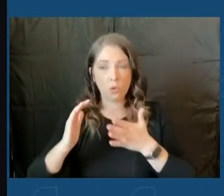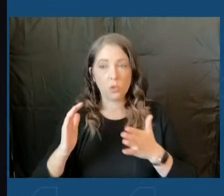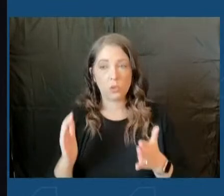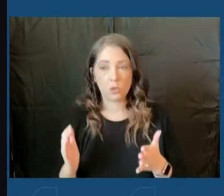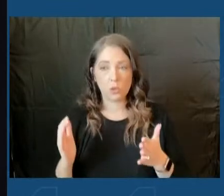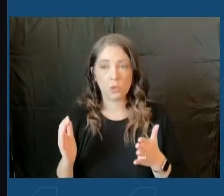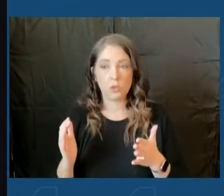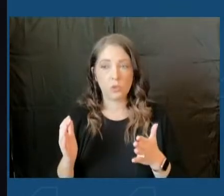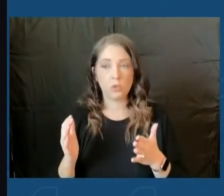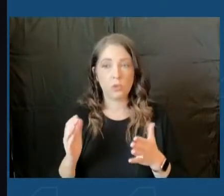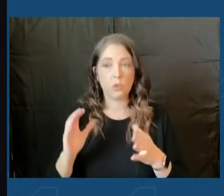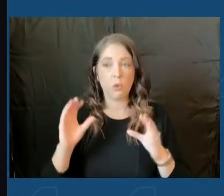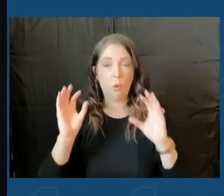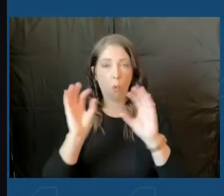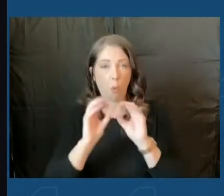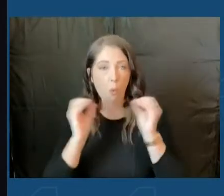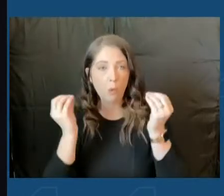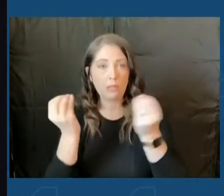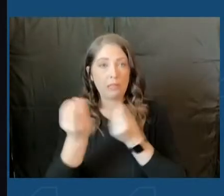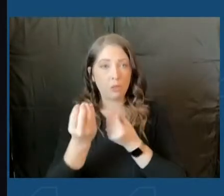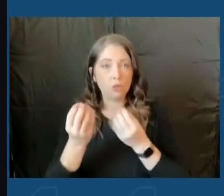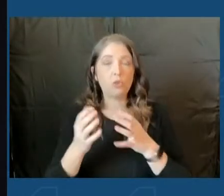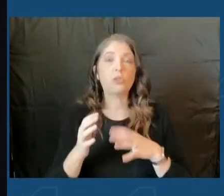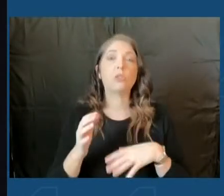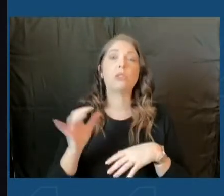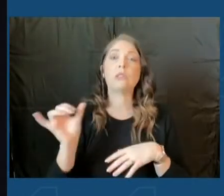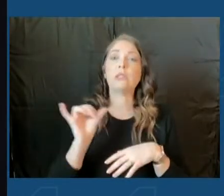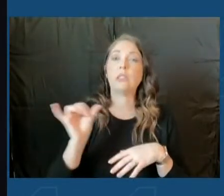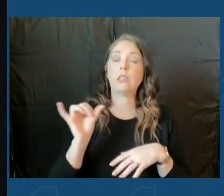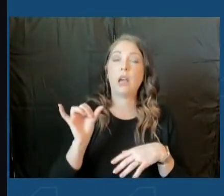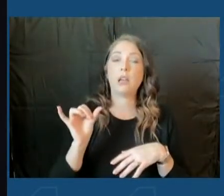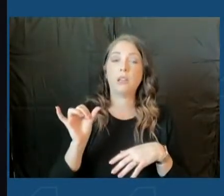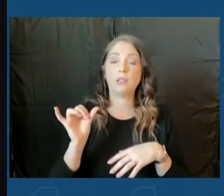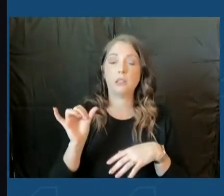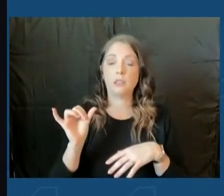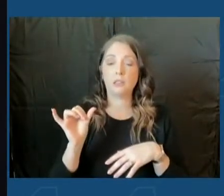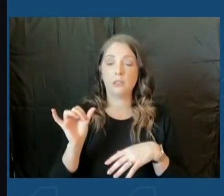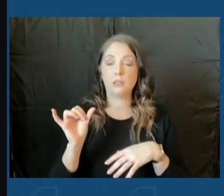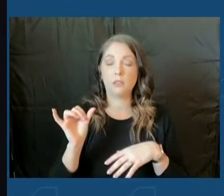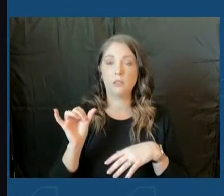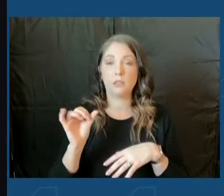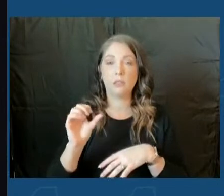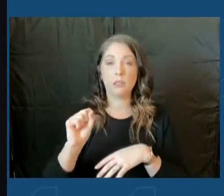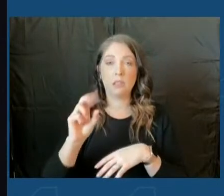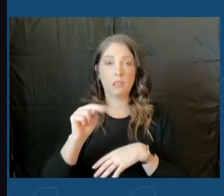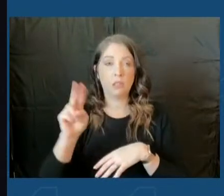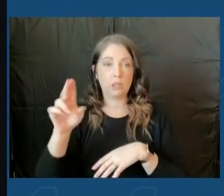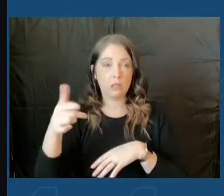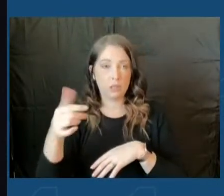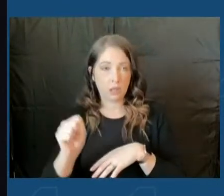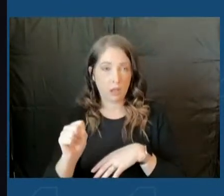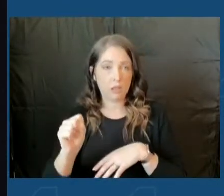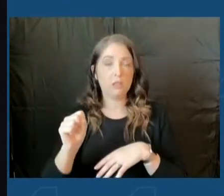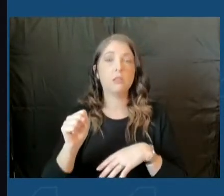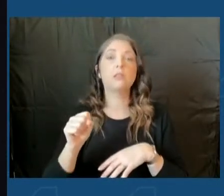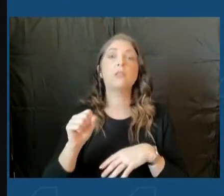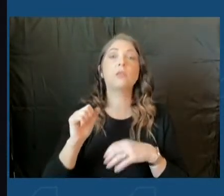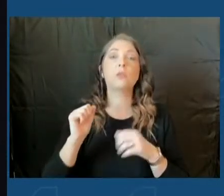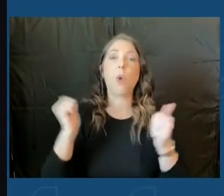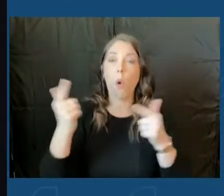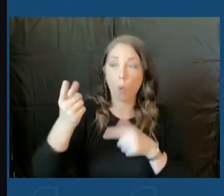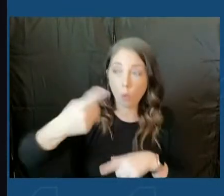our organizations like the SNUGs and all of